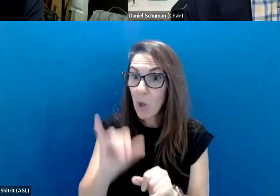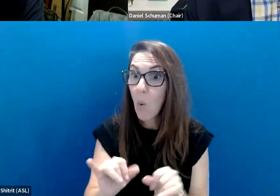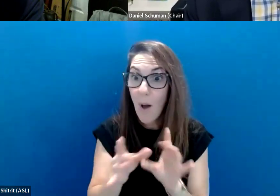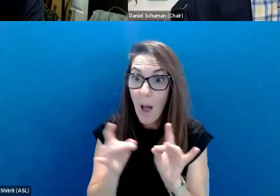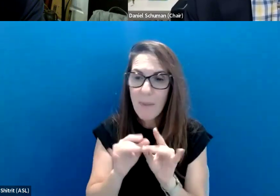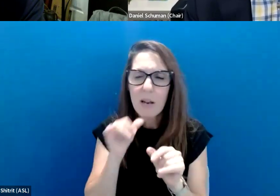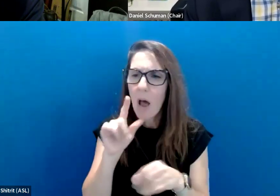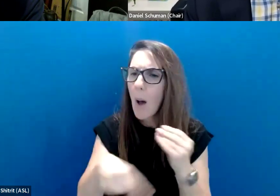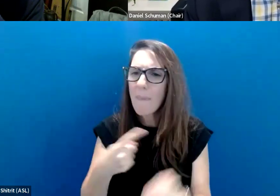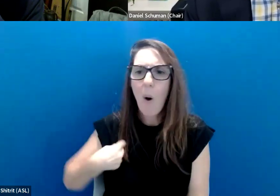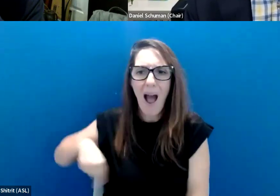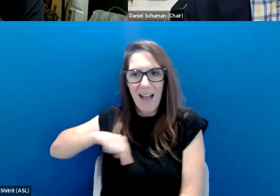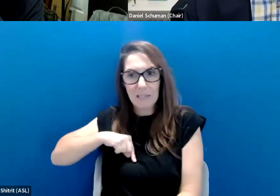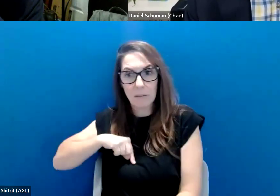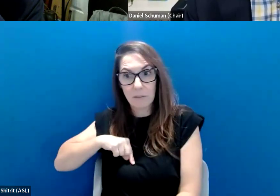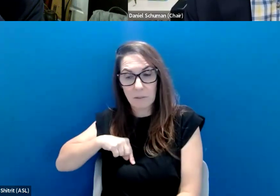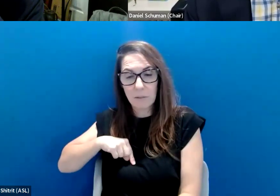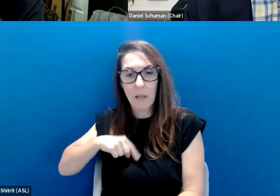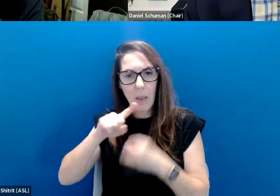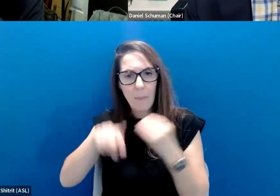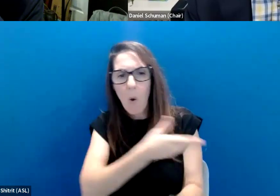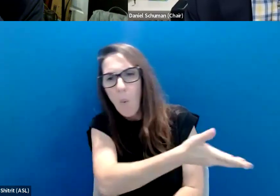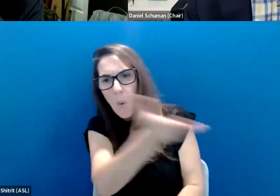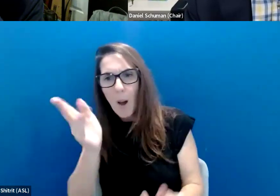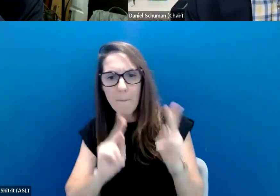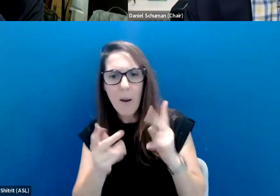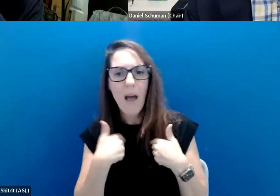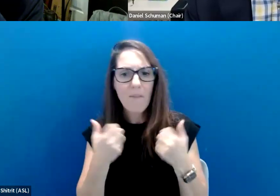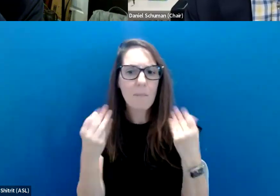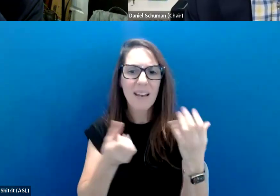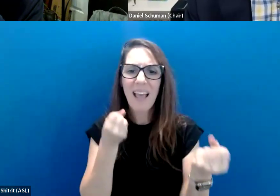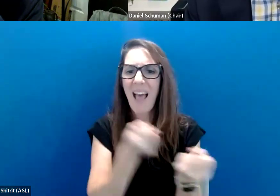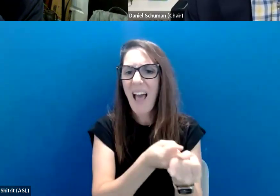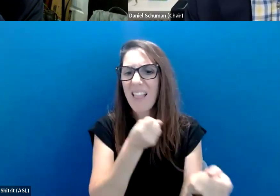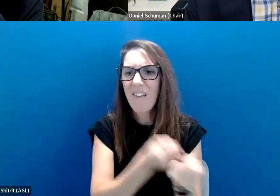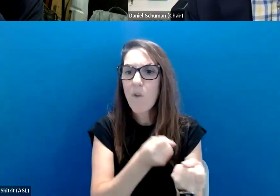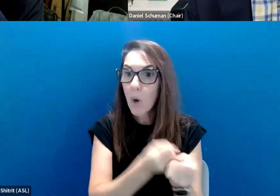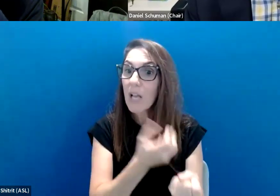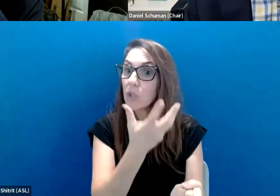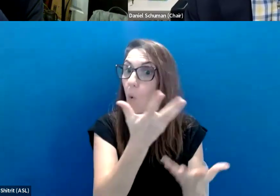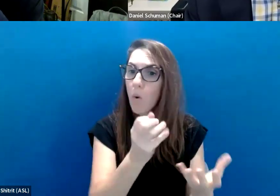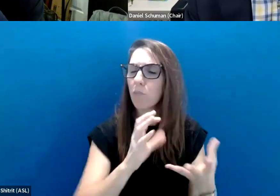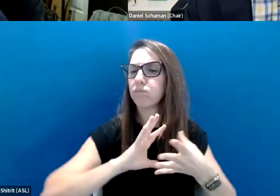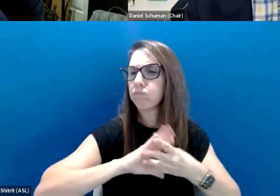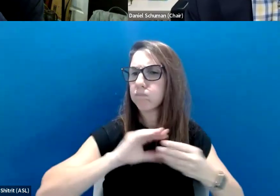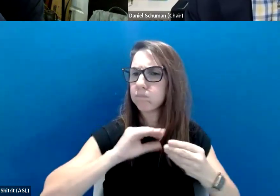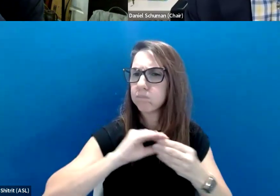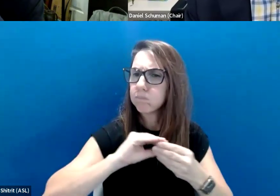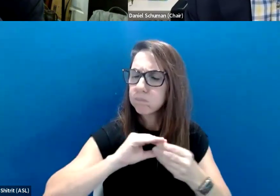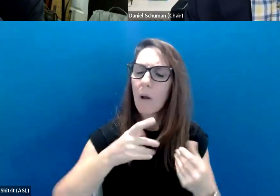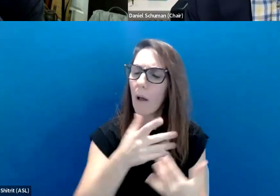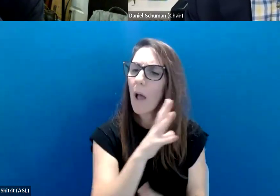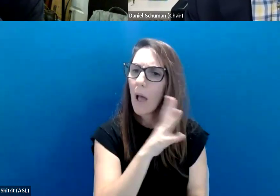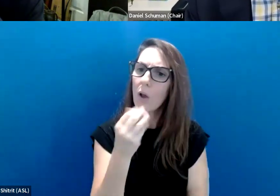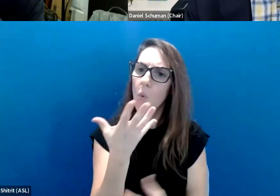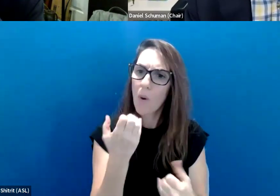about us in a sense. And there'll be a lot of advocates in civil society who want to have their voice heard and can use that 3 minutes